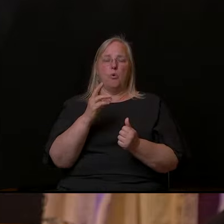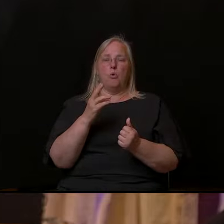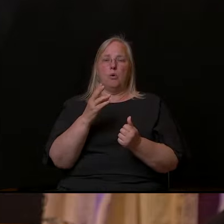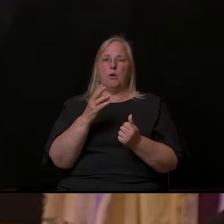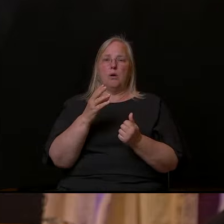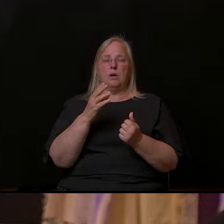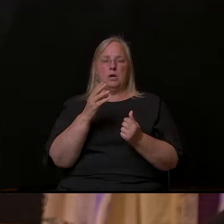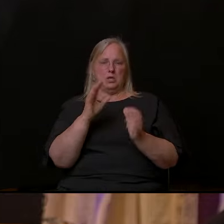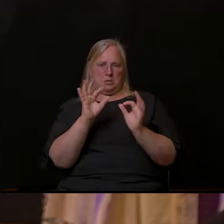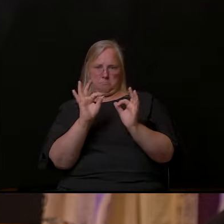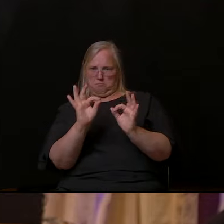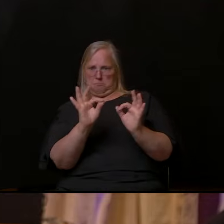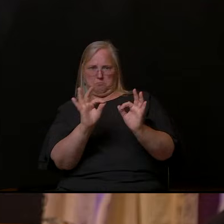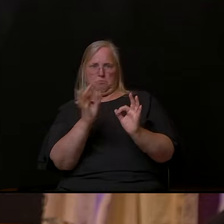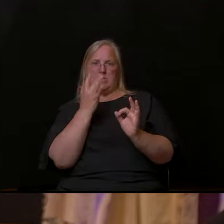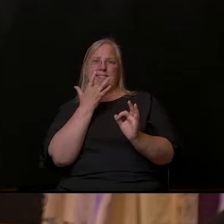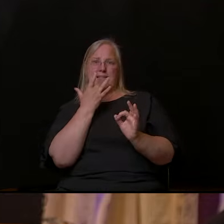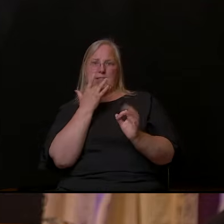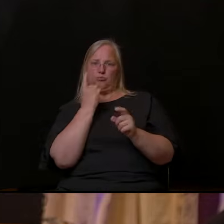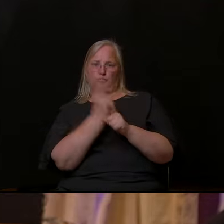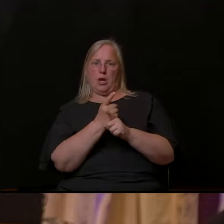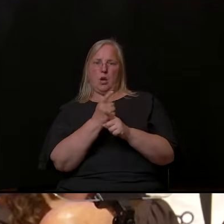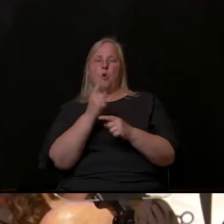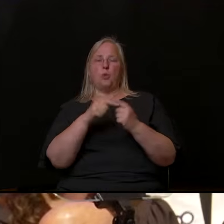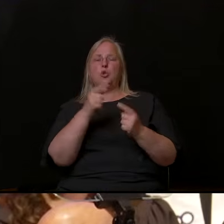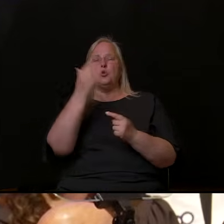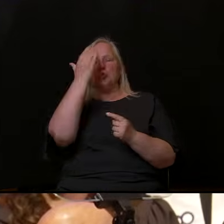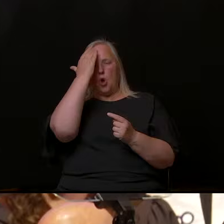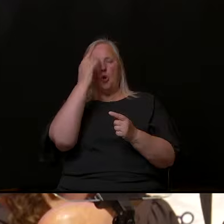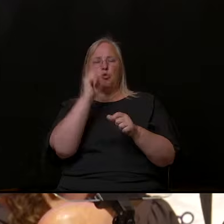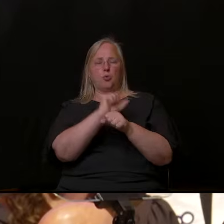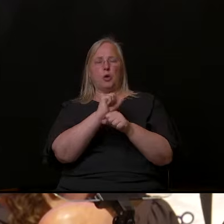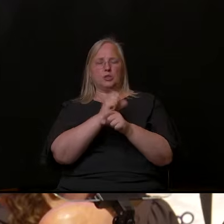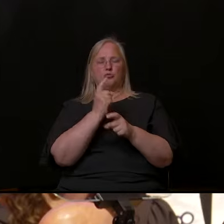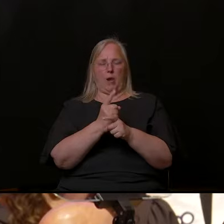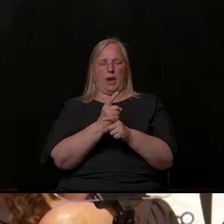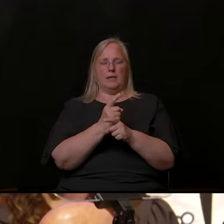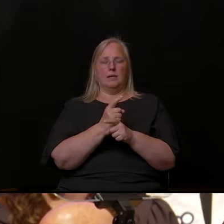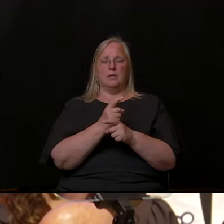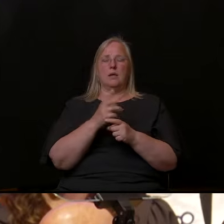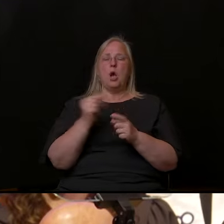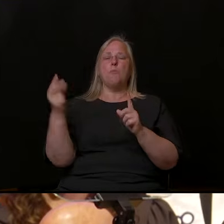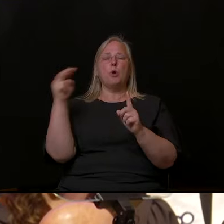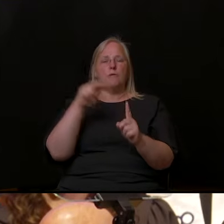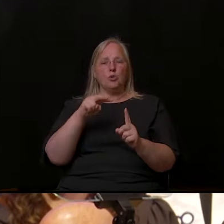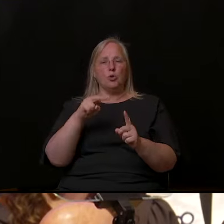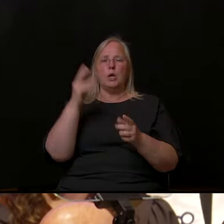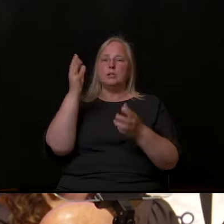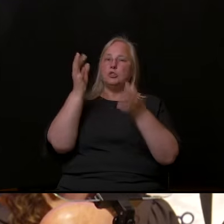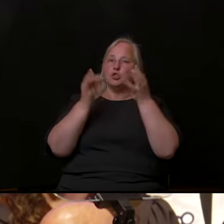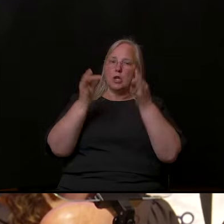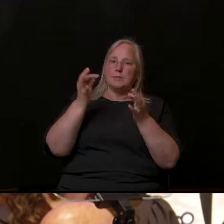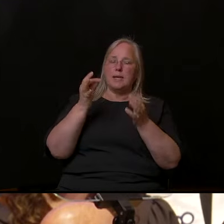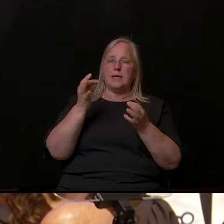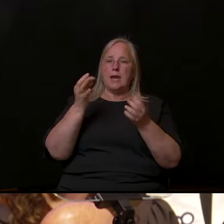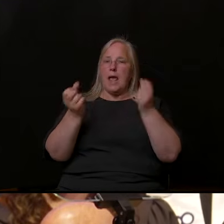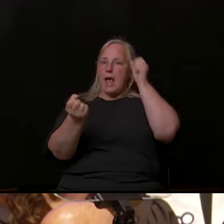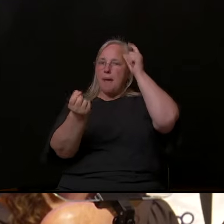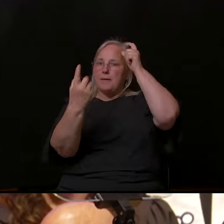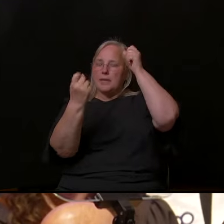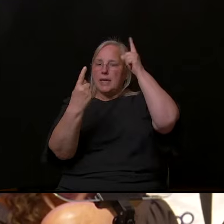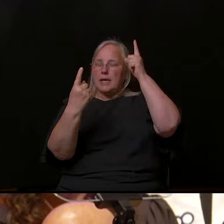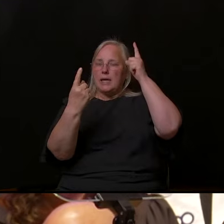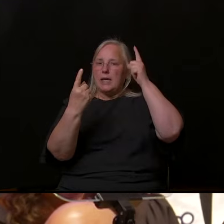right. Point of view, judgment, empathy, an instinct for what